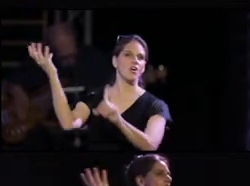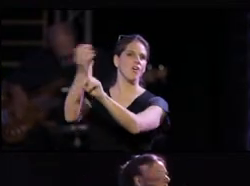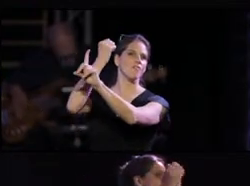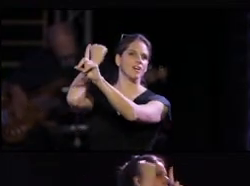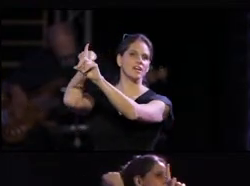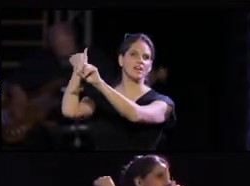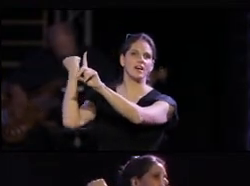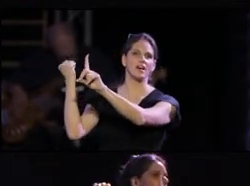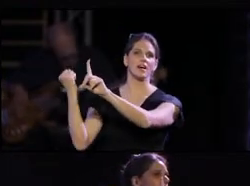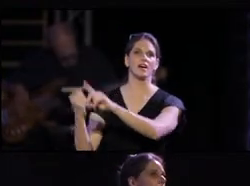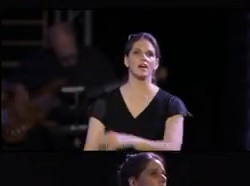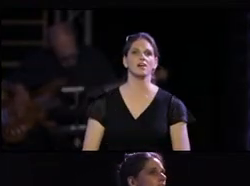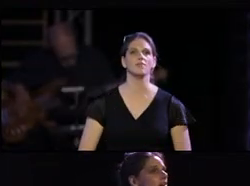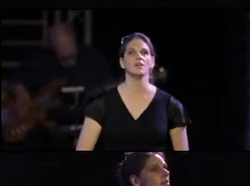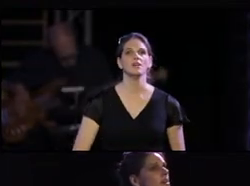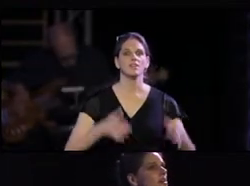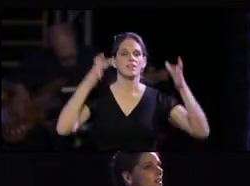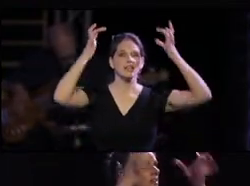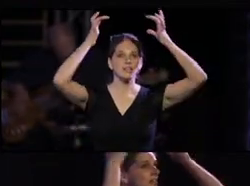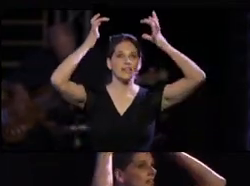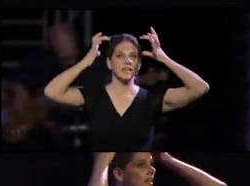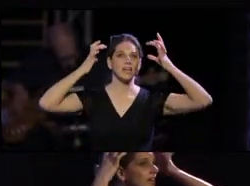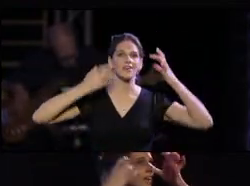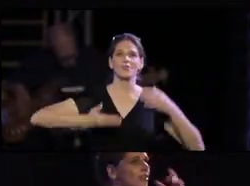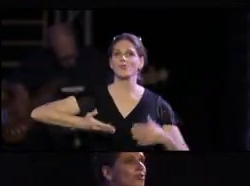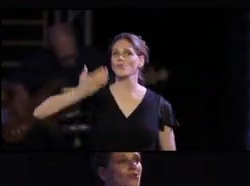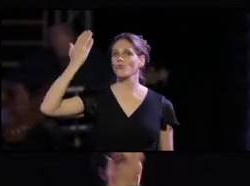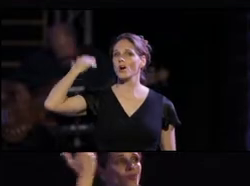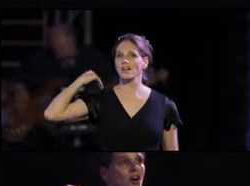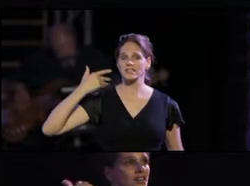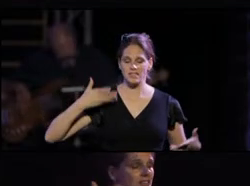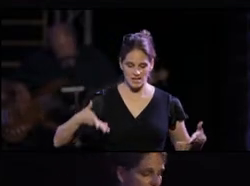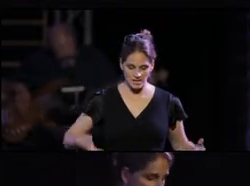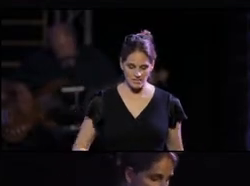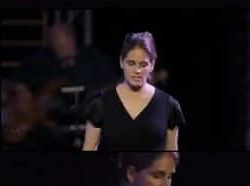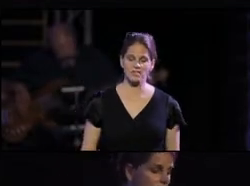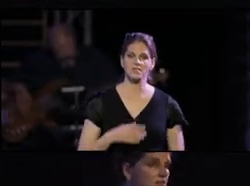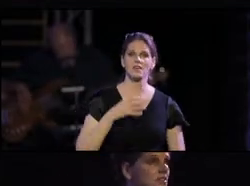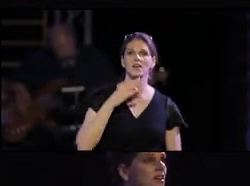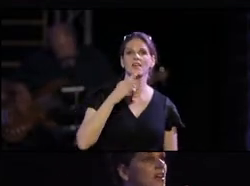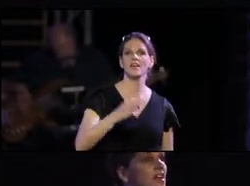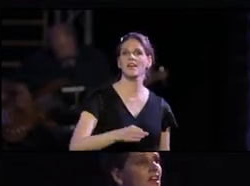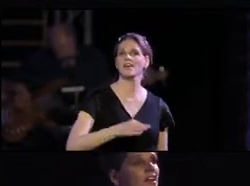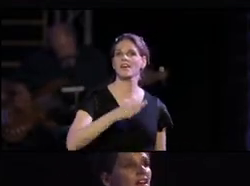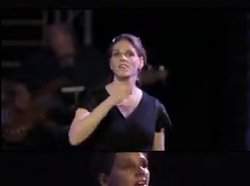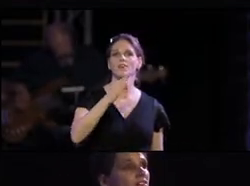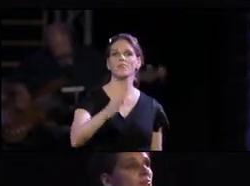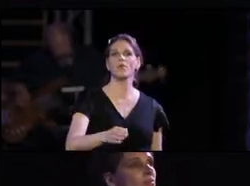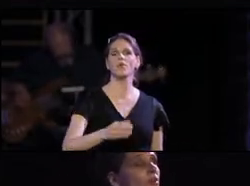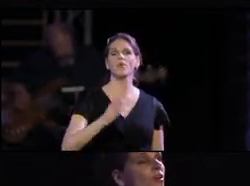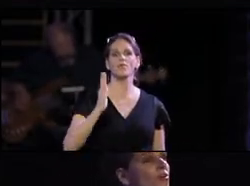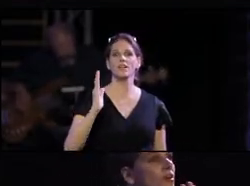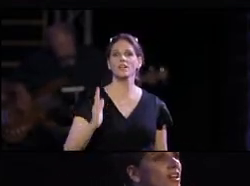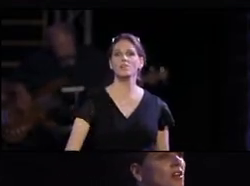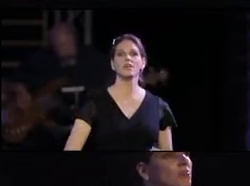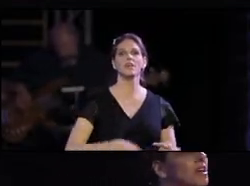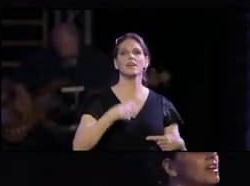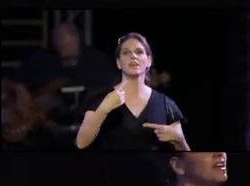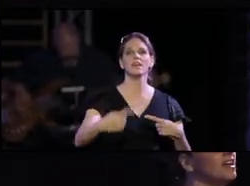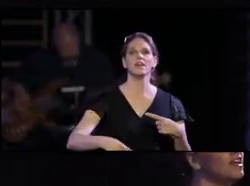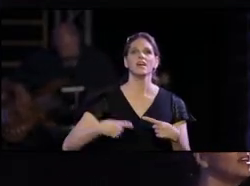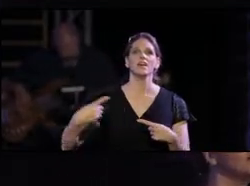has overcome. The King who was and is and evermore will